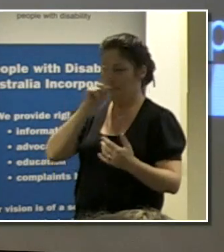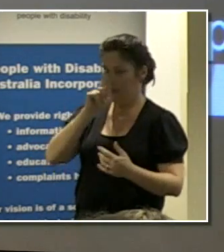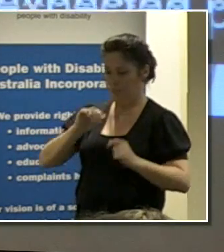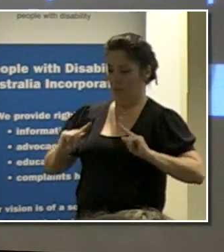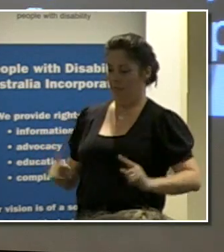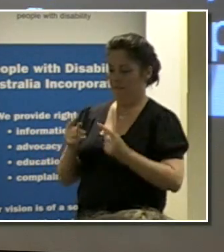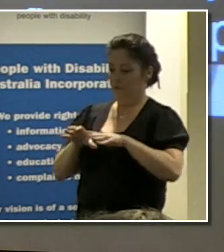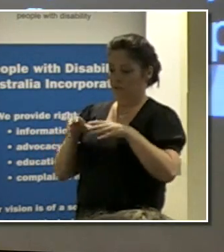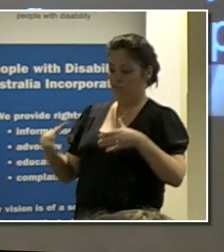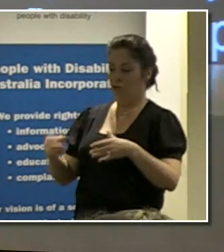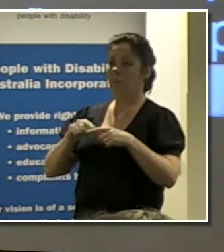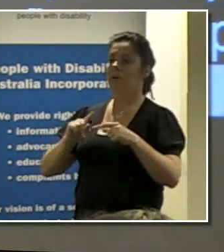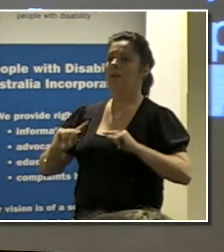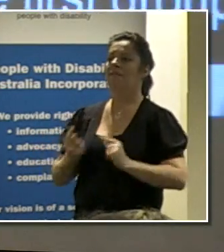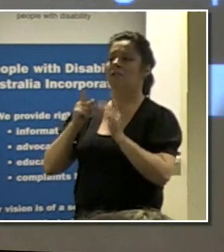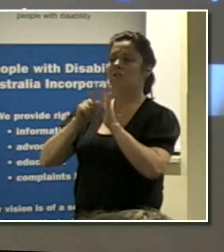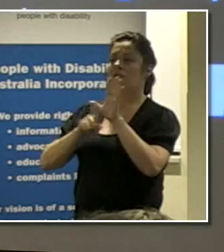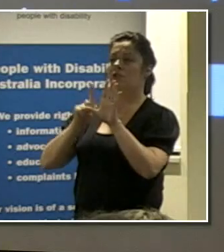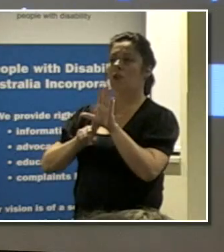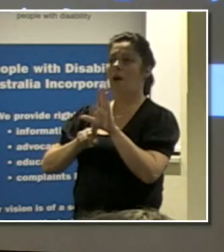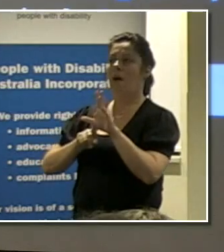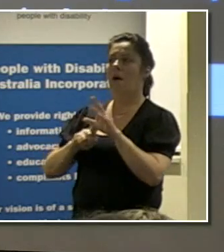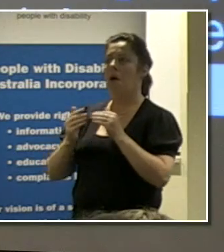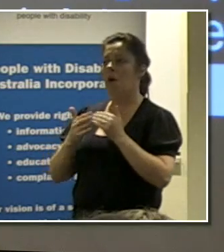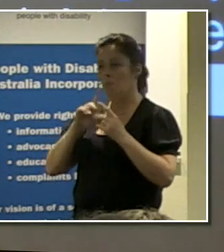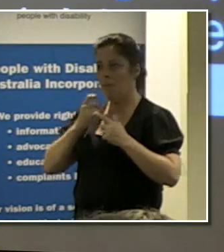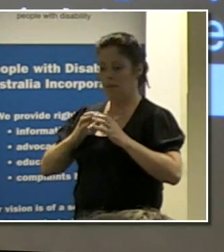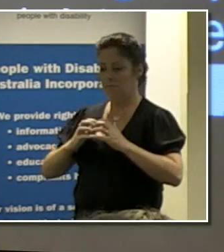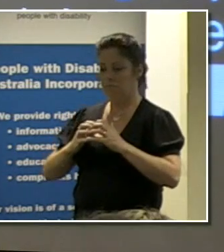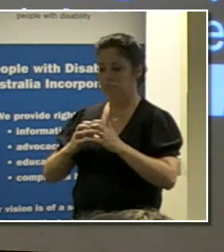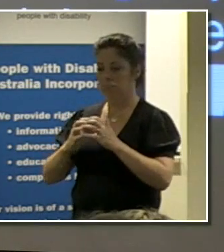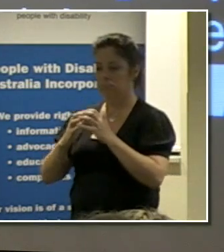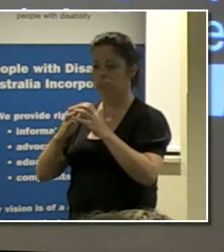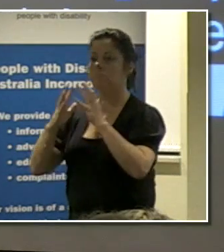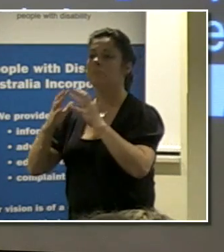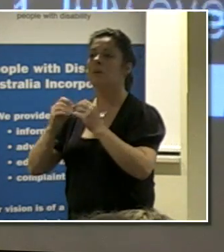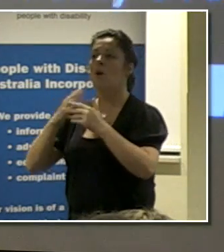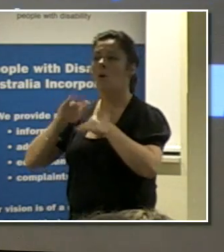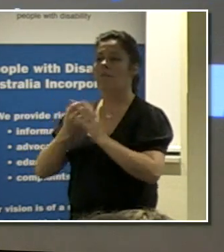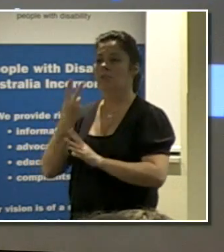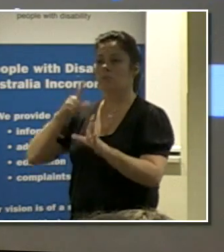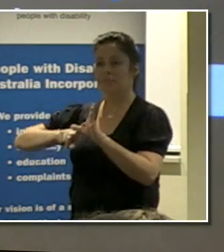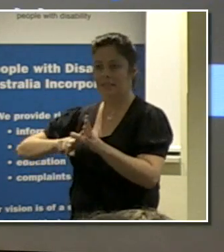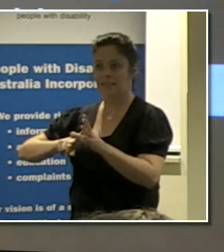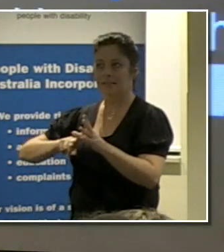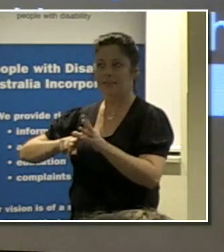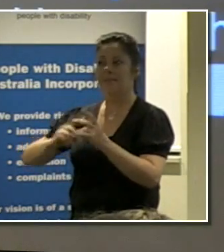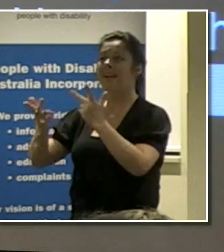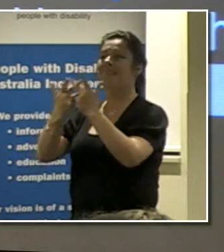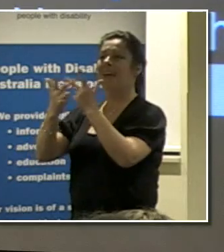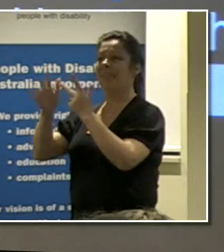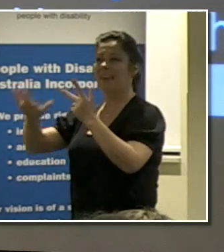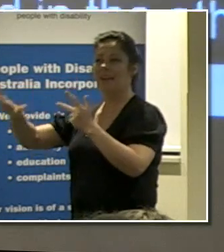start on the 1st of July over about 2 years, and in the other locations, they start 1st of